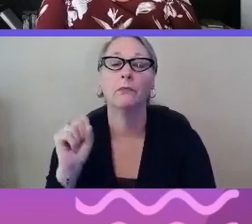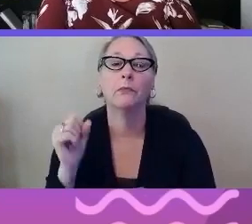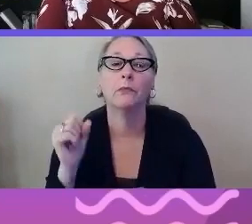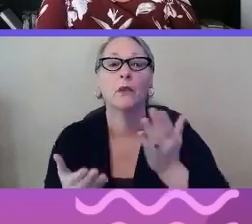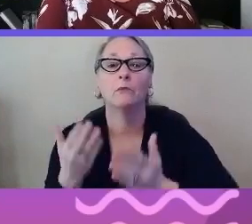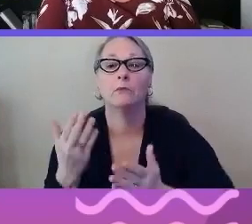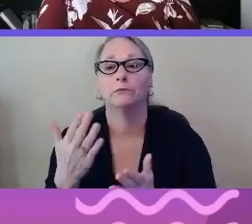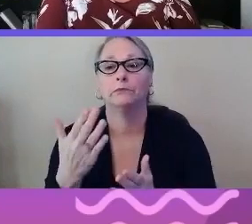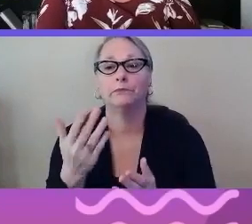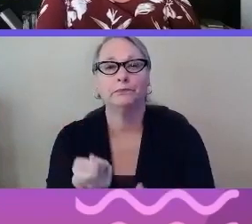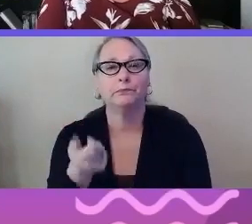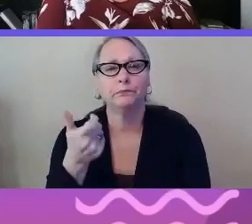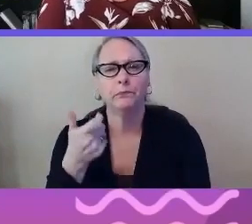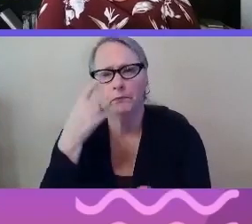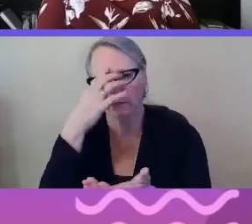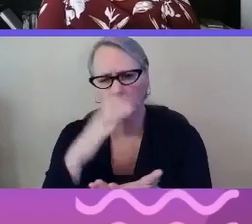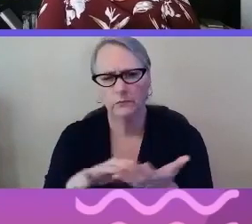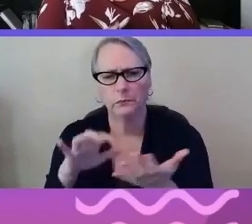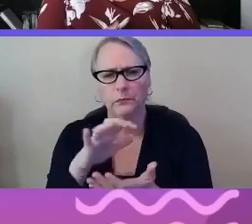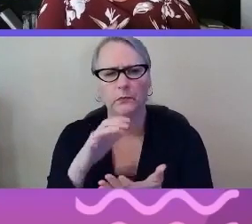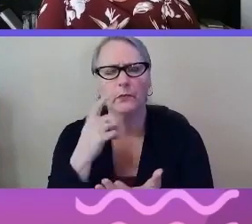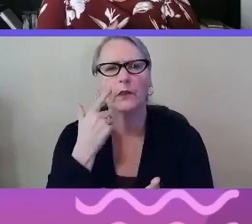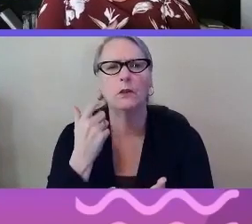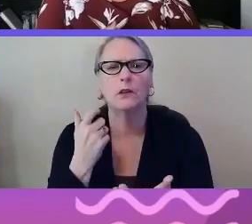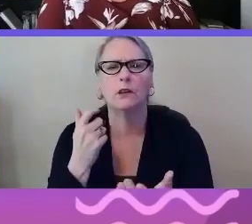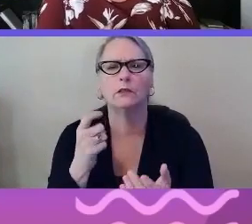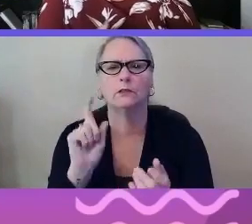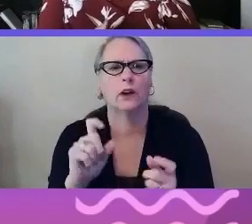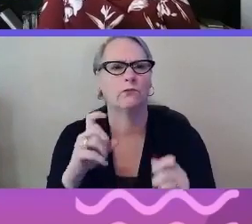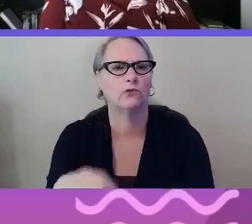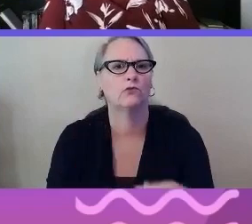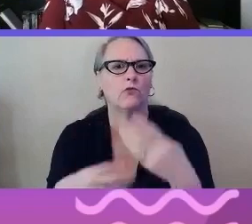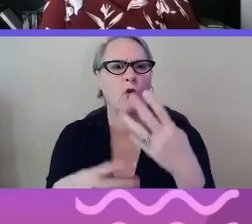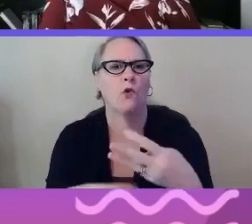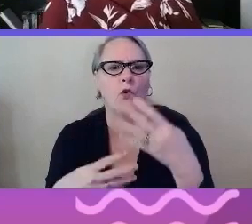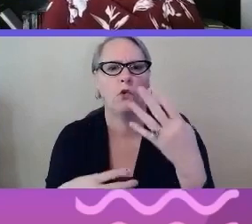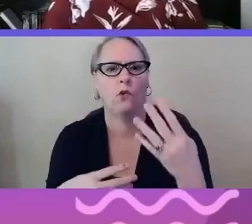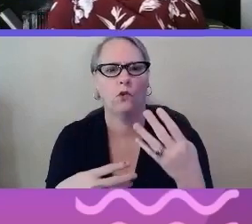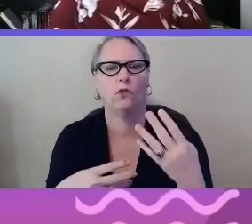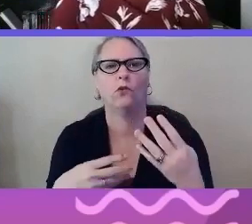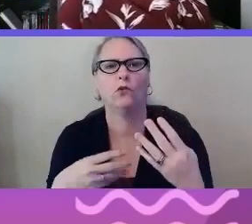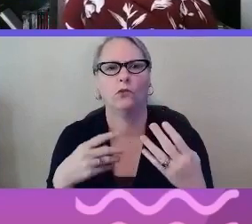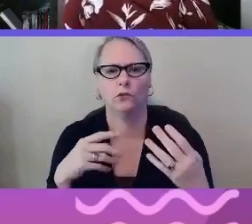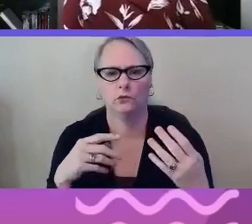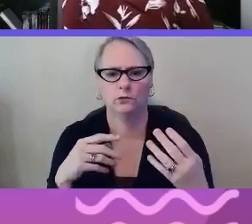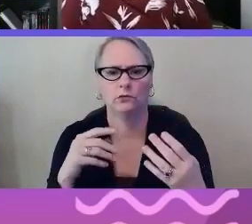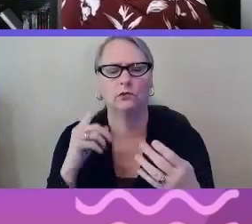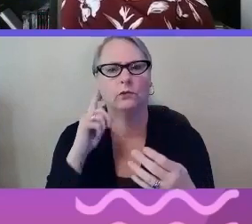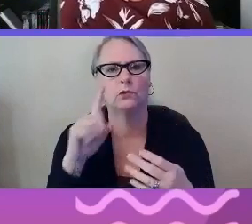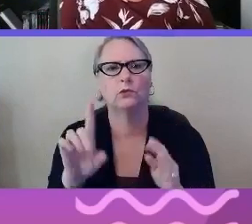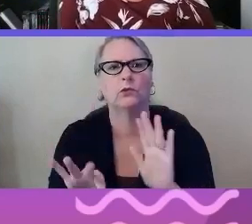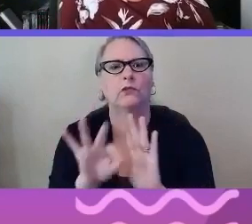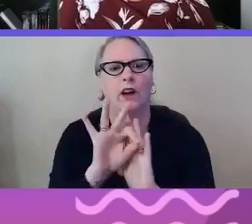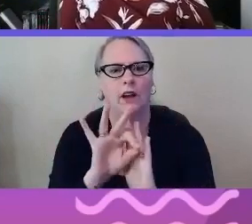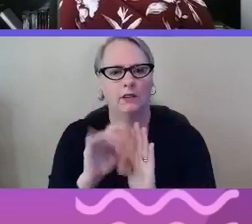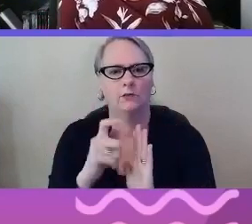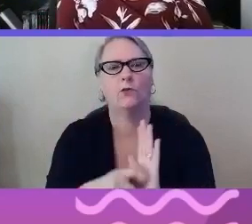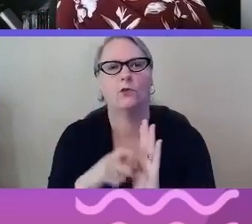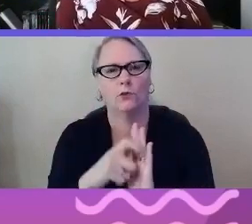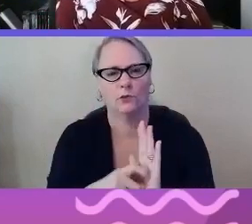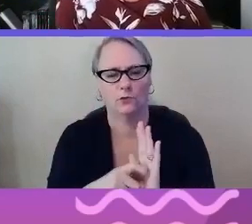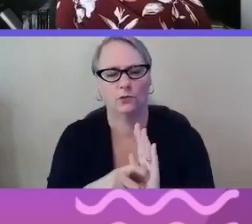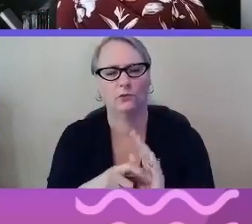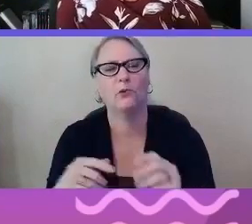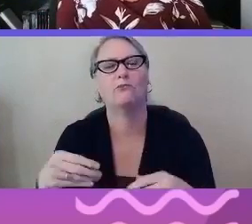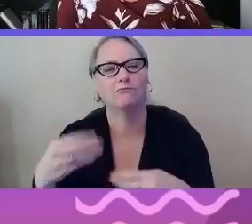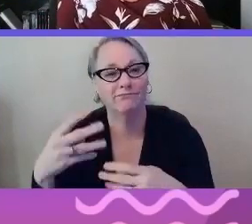at when you go to the session, you have to scroll down to actually find the article. So keep scrolling, and then I think that they